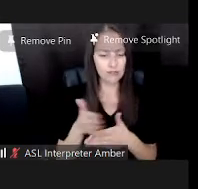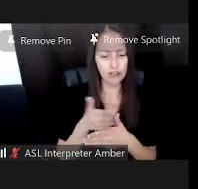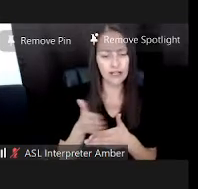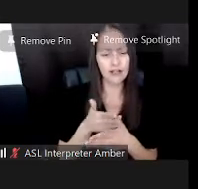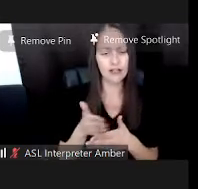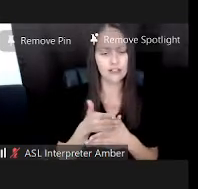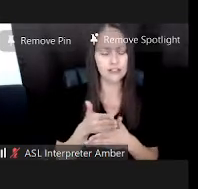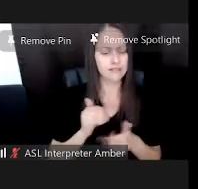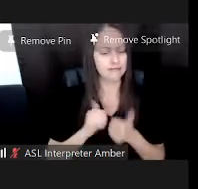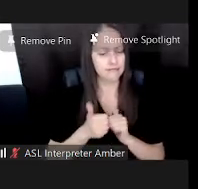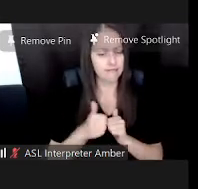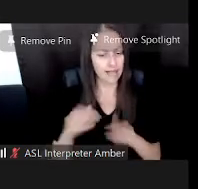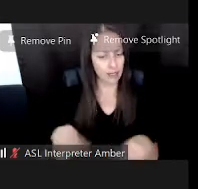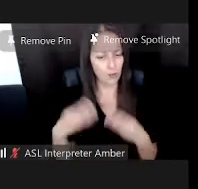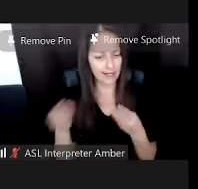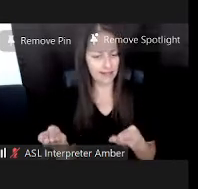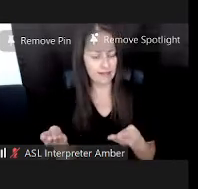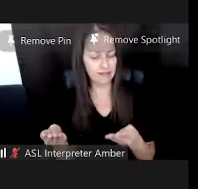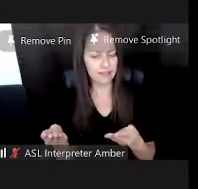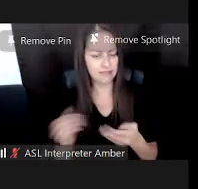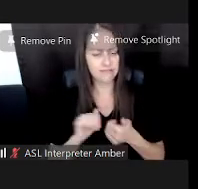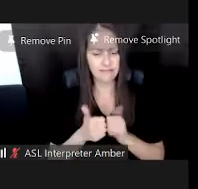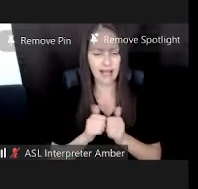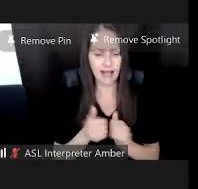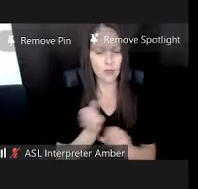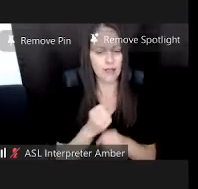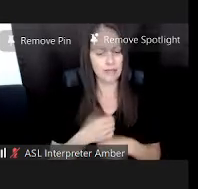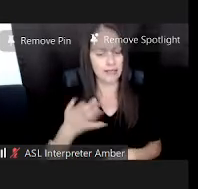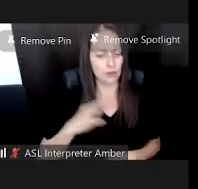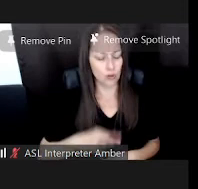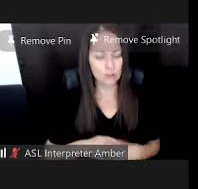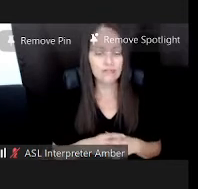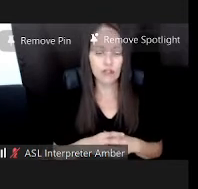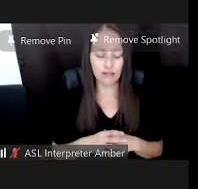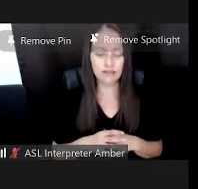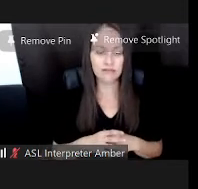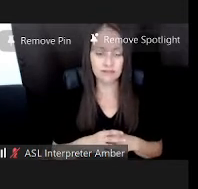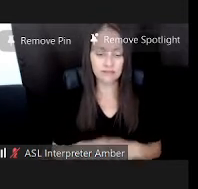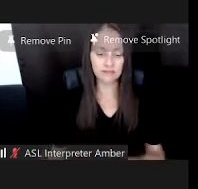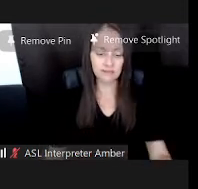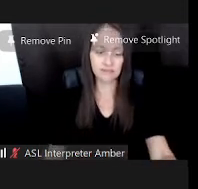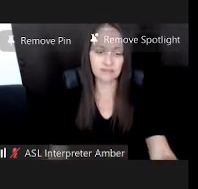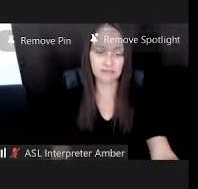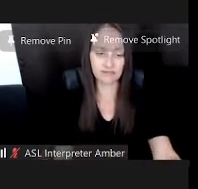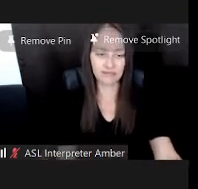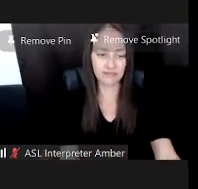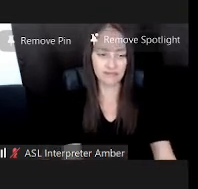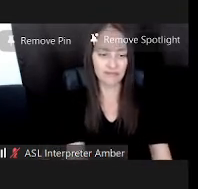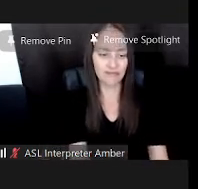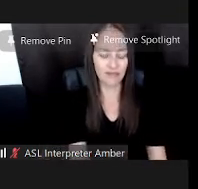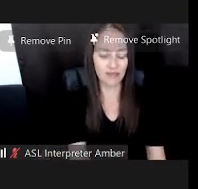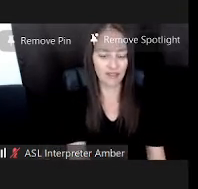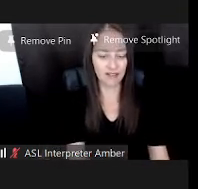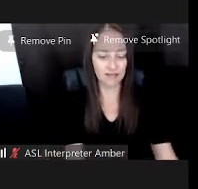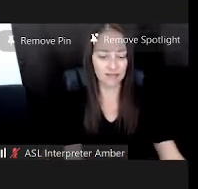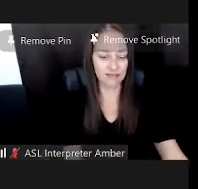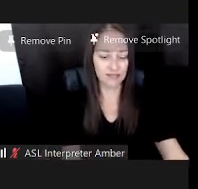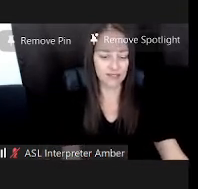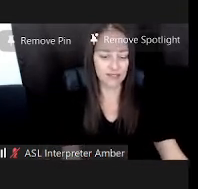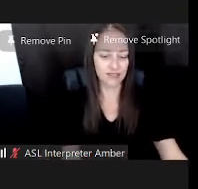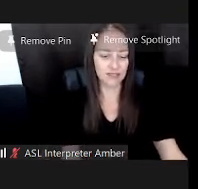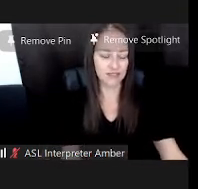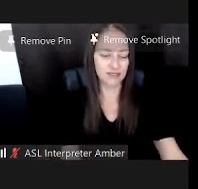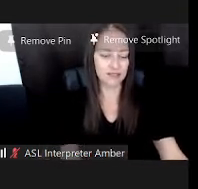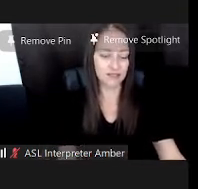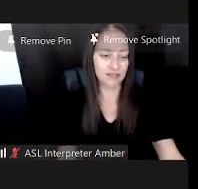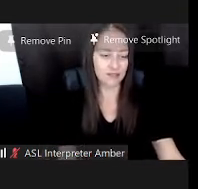How do I make useful? And so we invented all the tools that we didn't have to use before to be able to carry that forward.